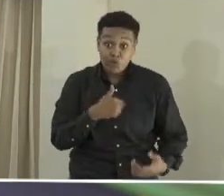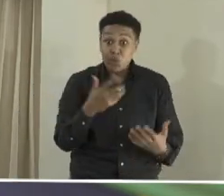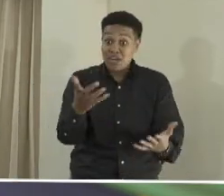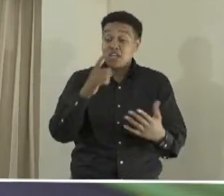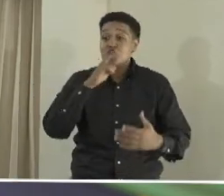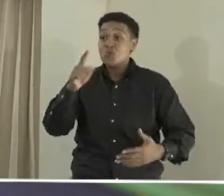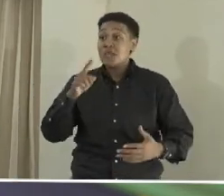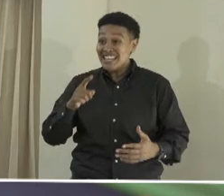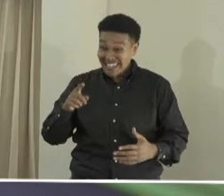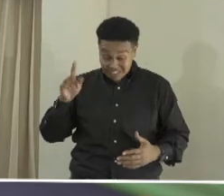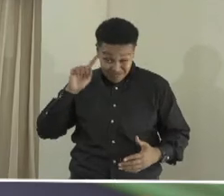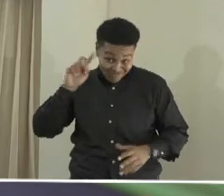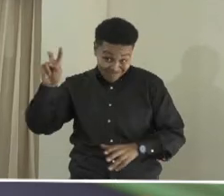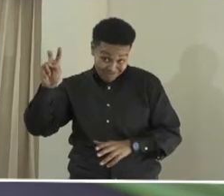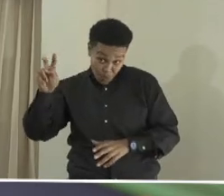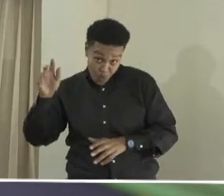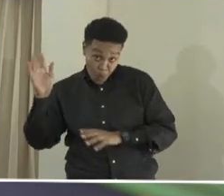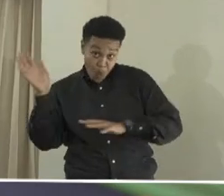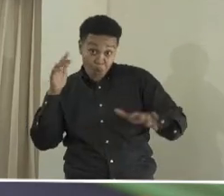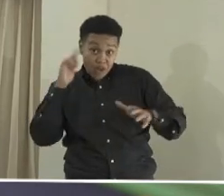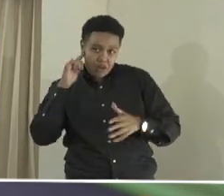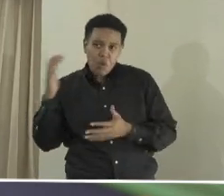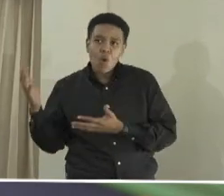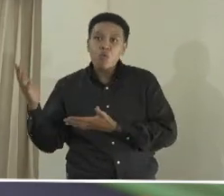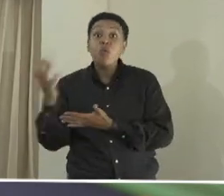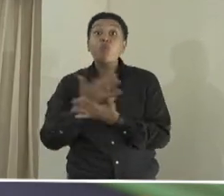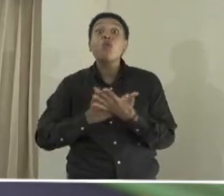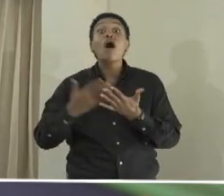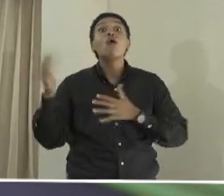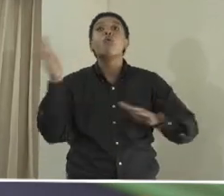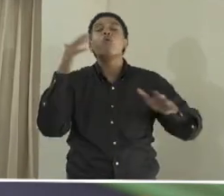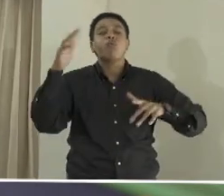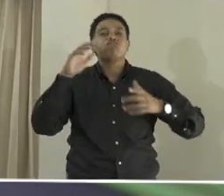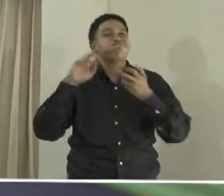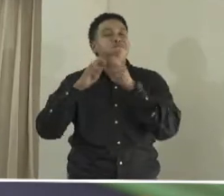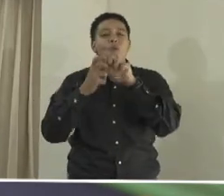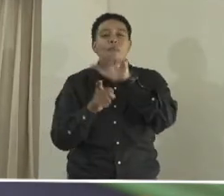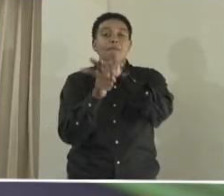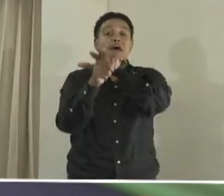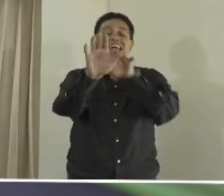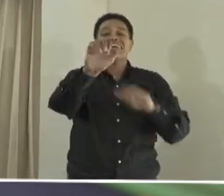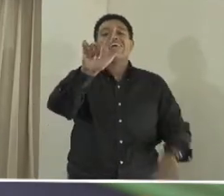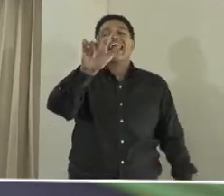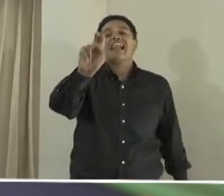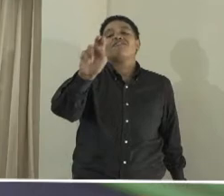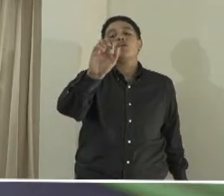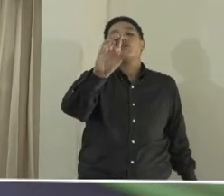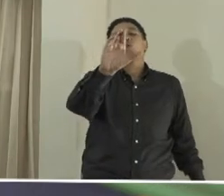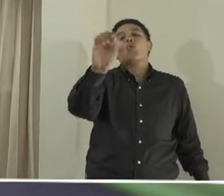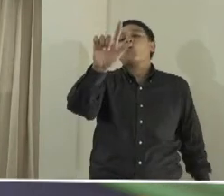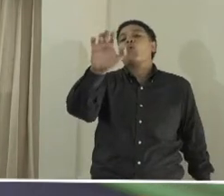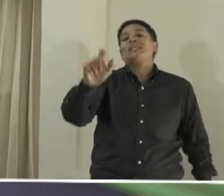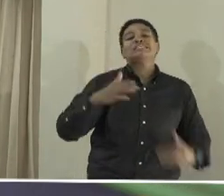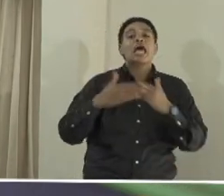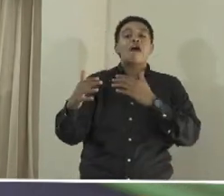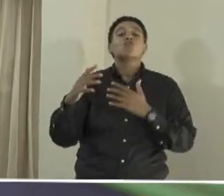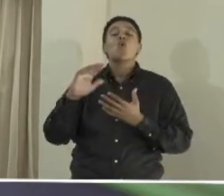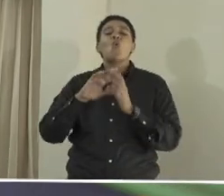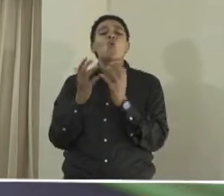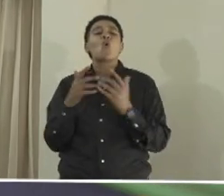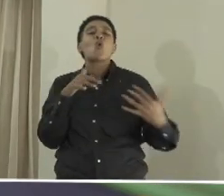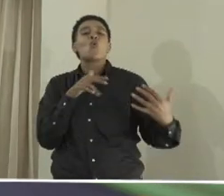the wind, we will reap the whirlwind. It was Calvin Coolidge, after World War II,